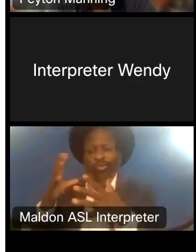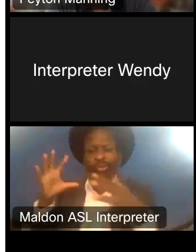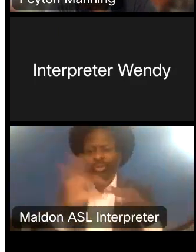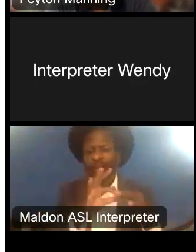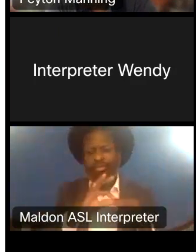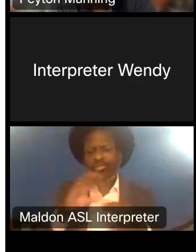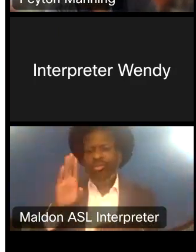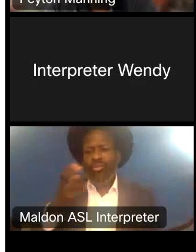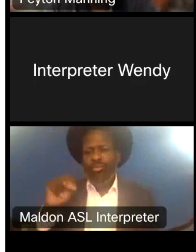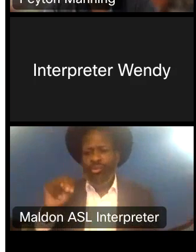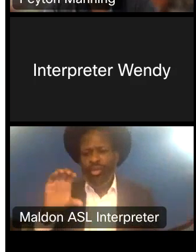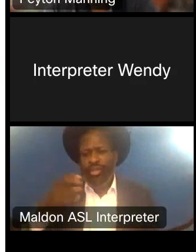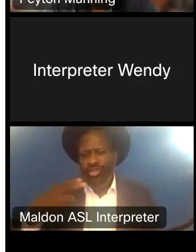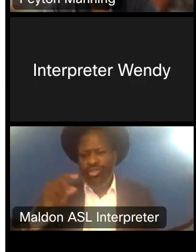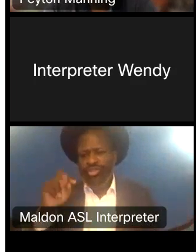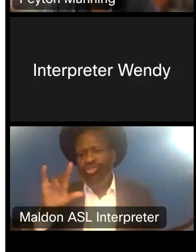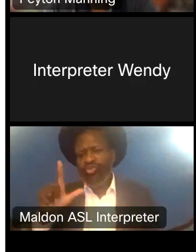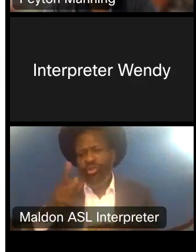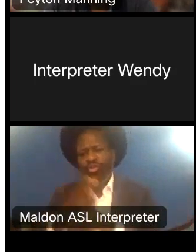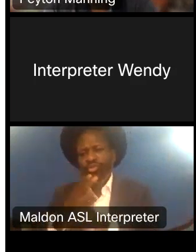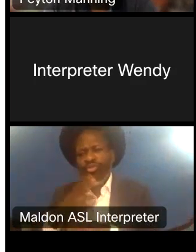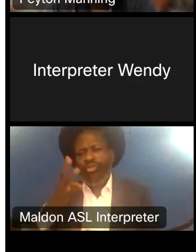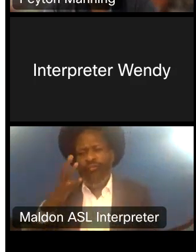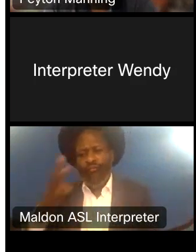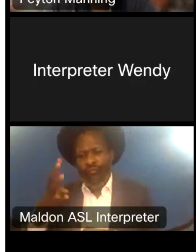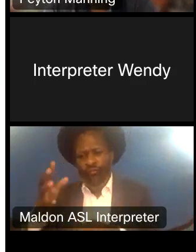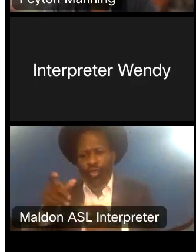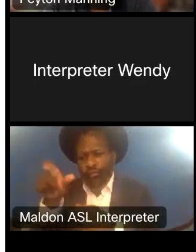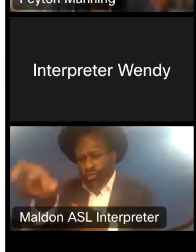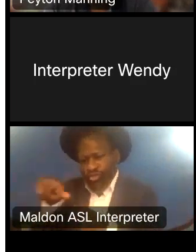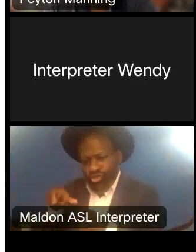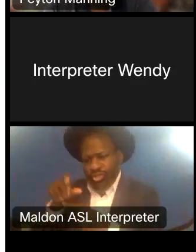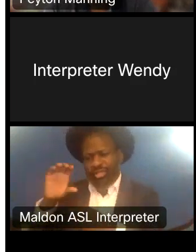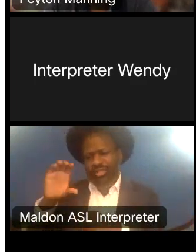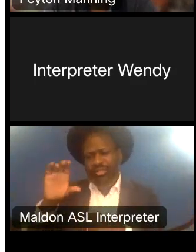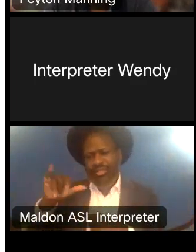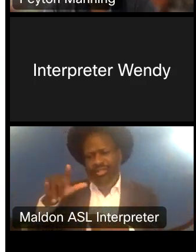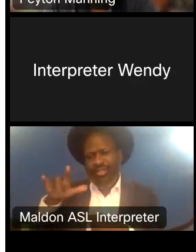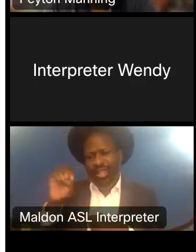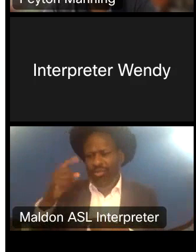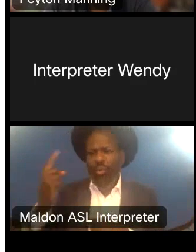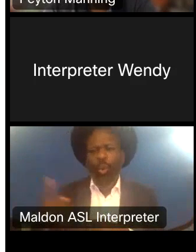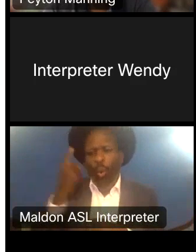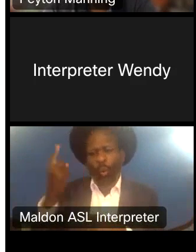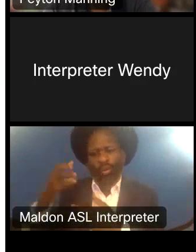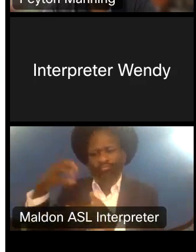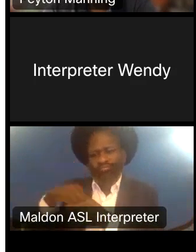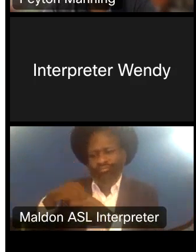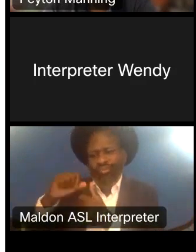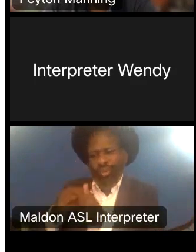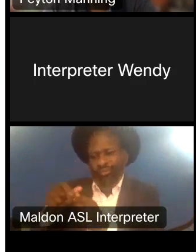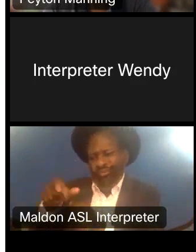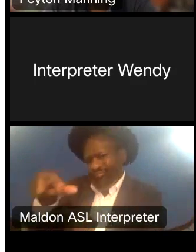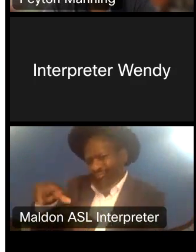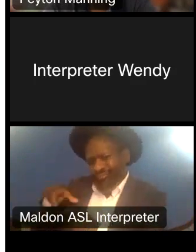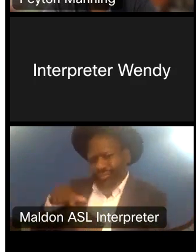using the 4th Street cycle track. That is technically always been part of the New York Avenue Trail. So that's